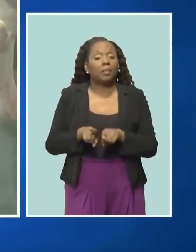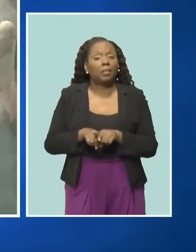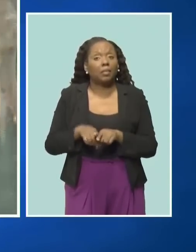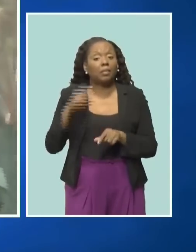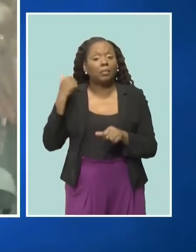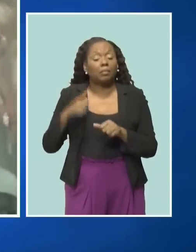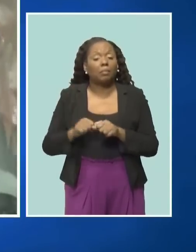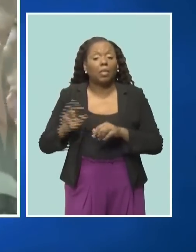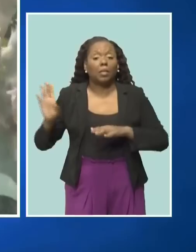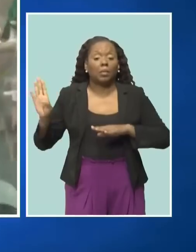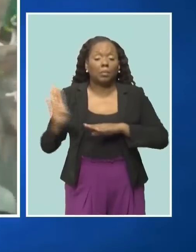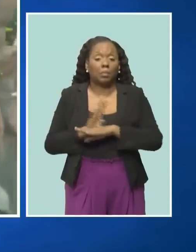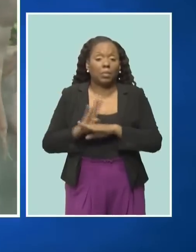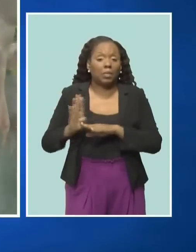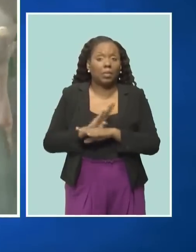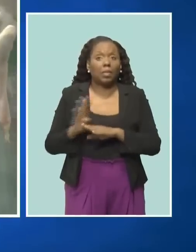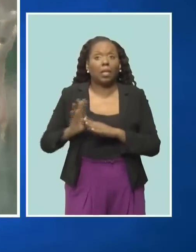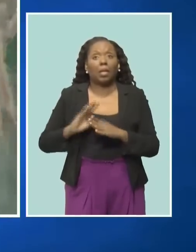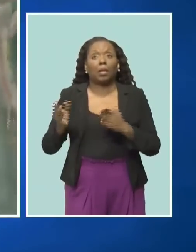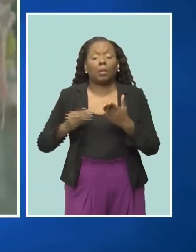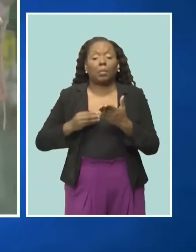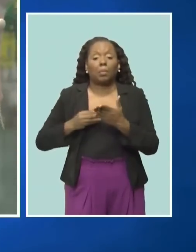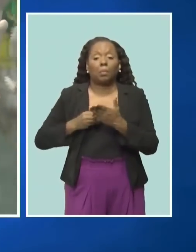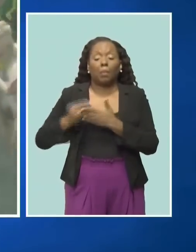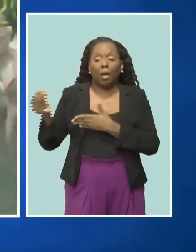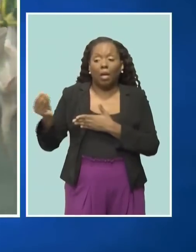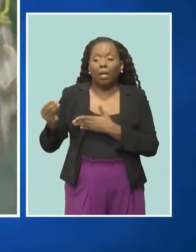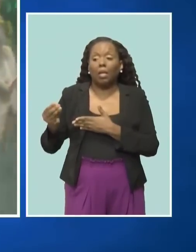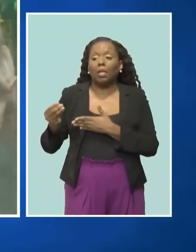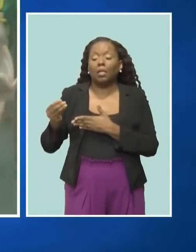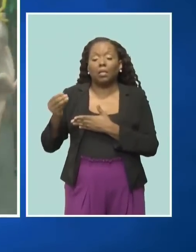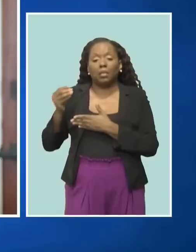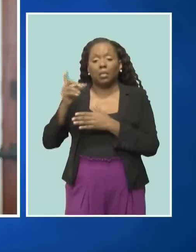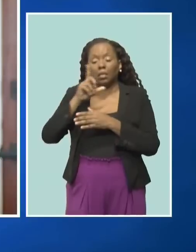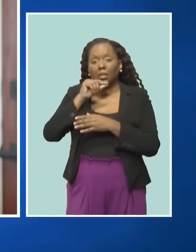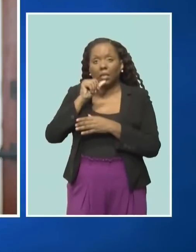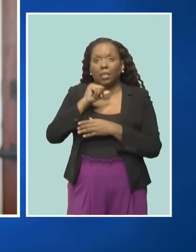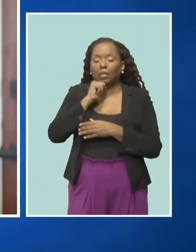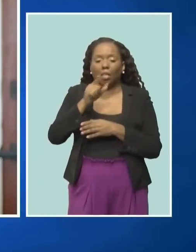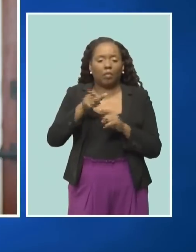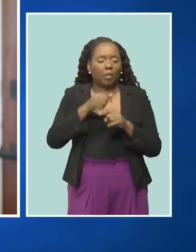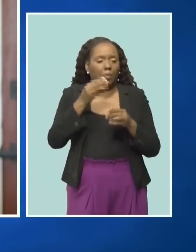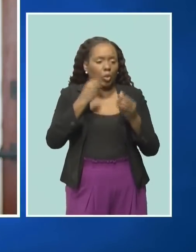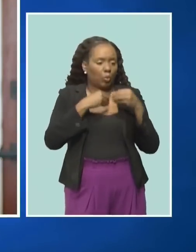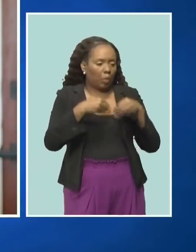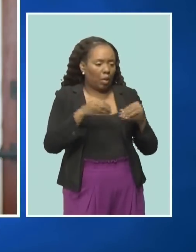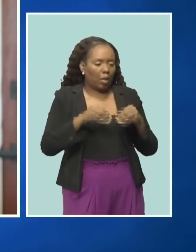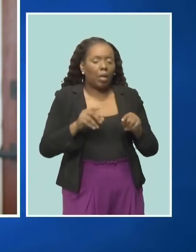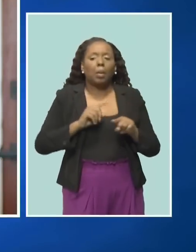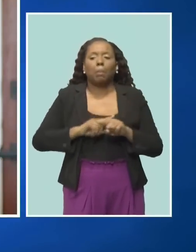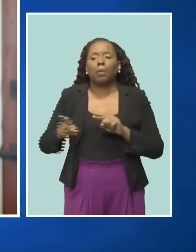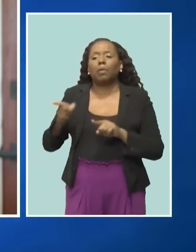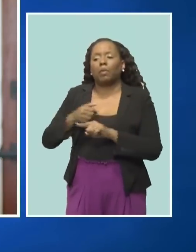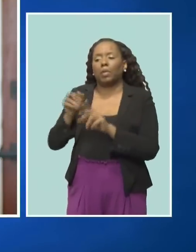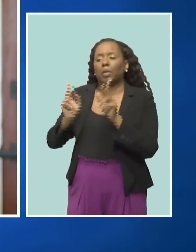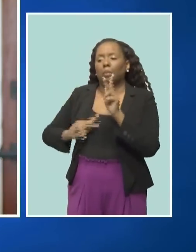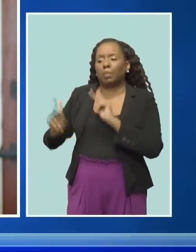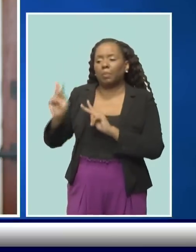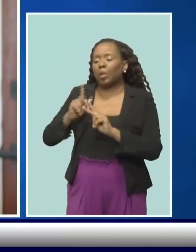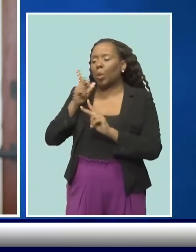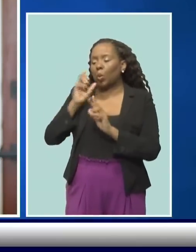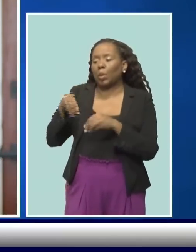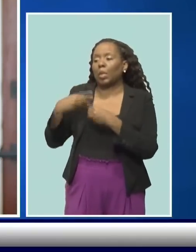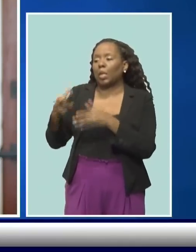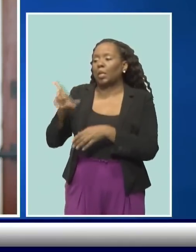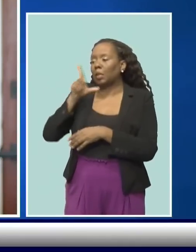that businesses are buying chicken directly from processors at this time. When you get information